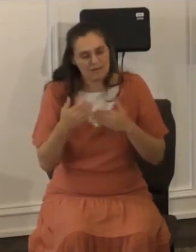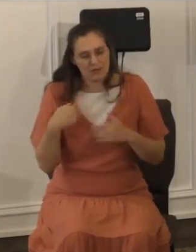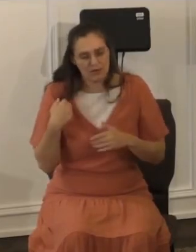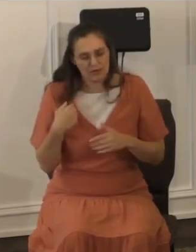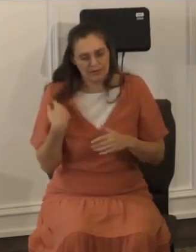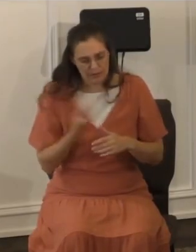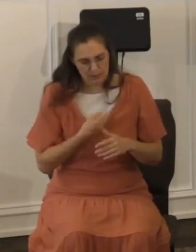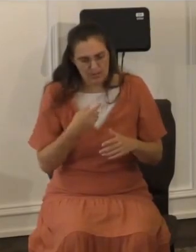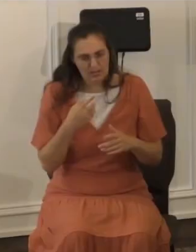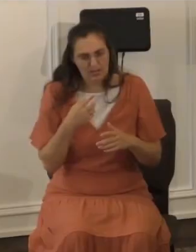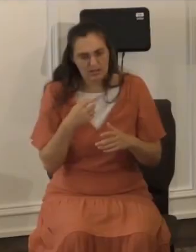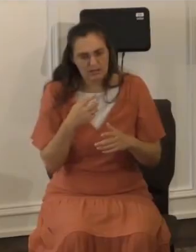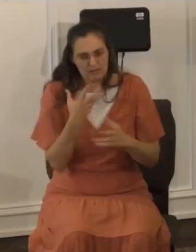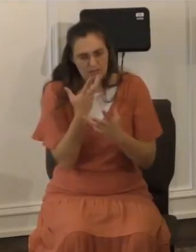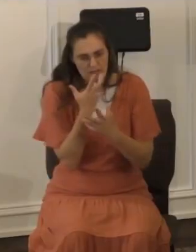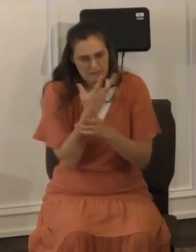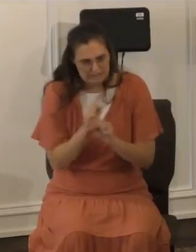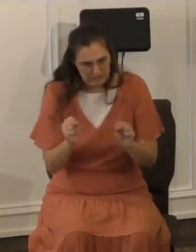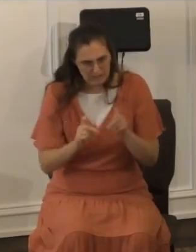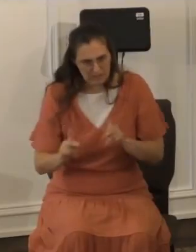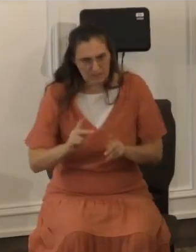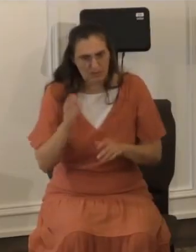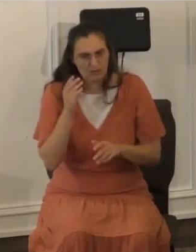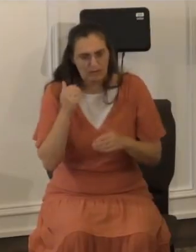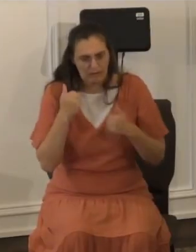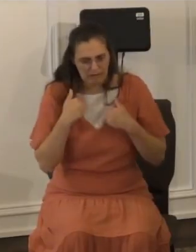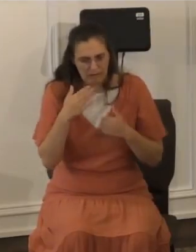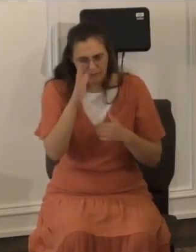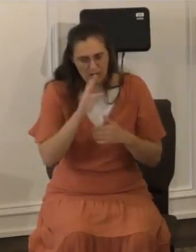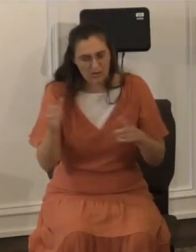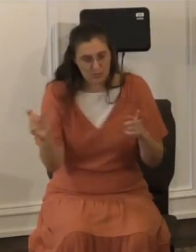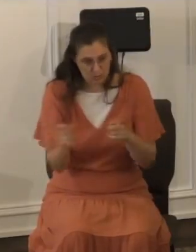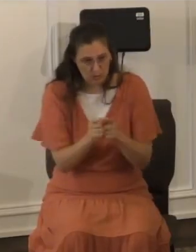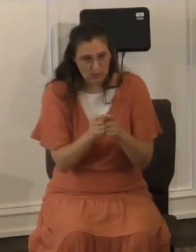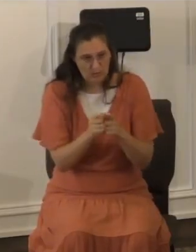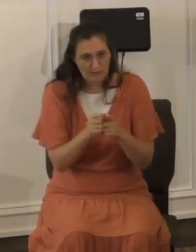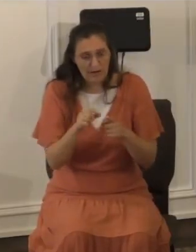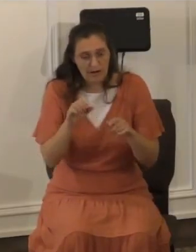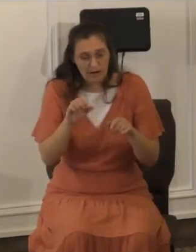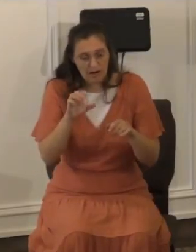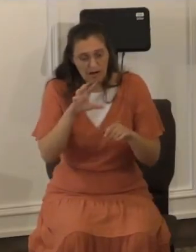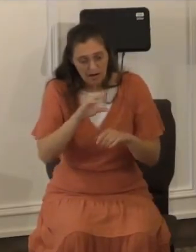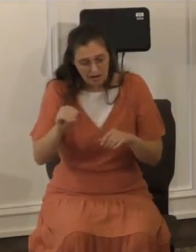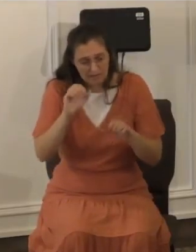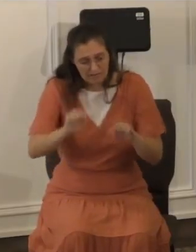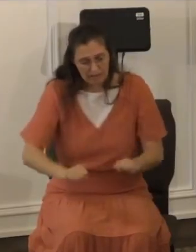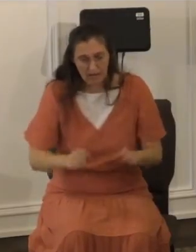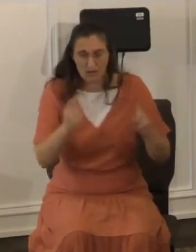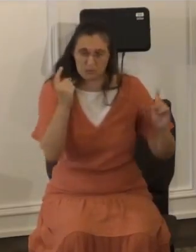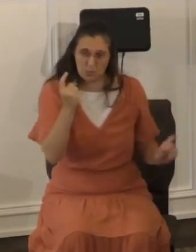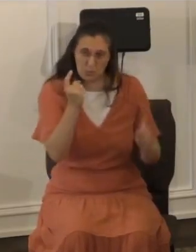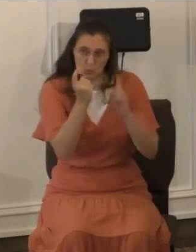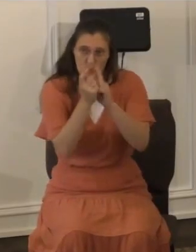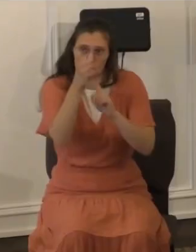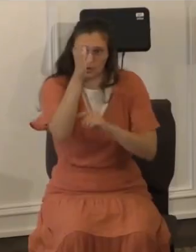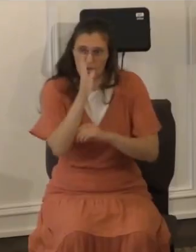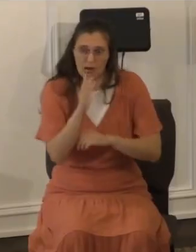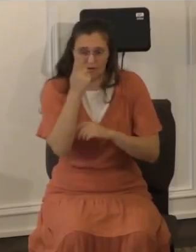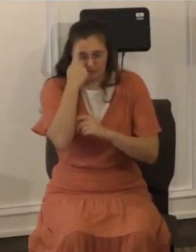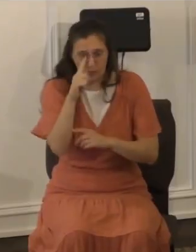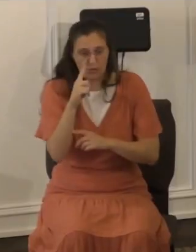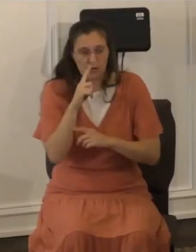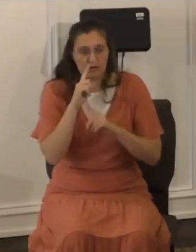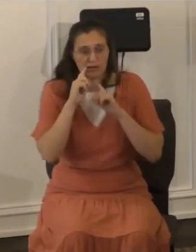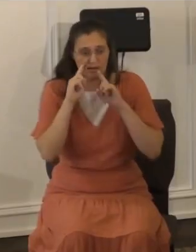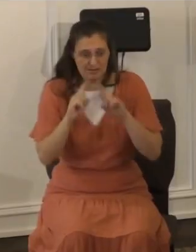can direct us. We're thankful that God Himself is the one who can give us answers. Well, you, sir, you have picked up that box. Would you like to have